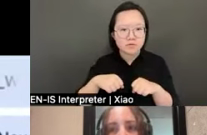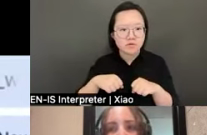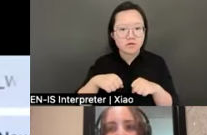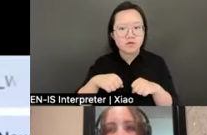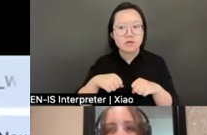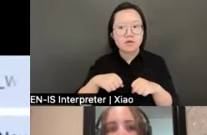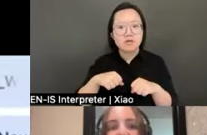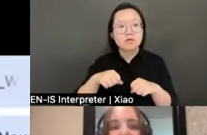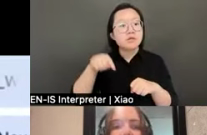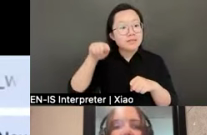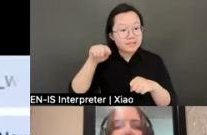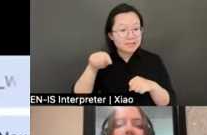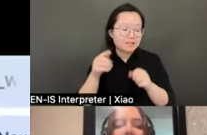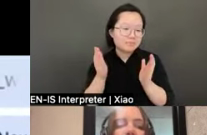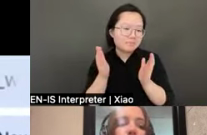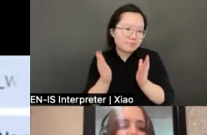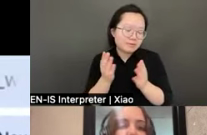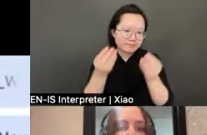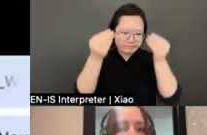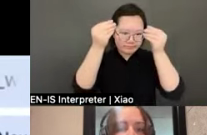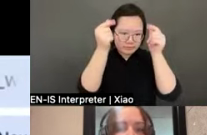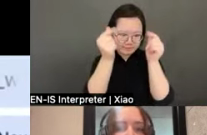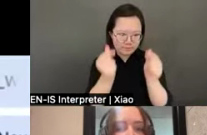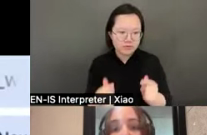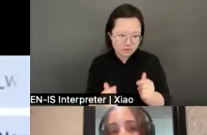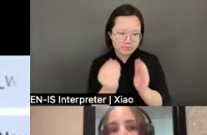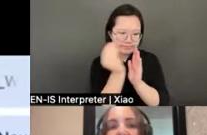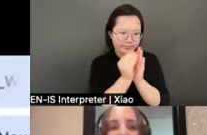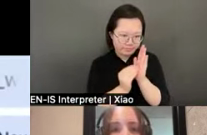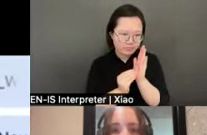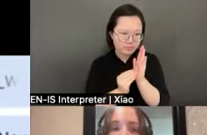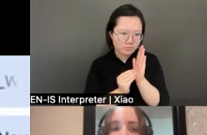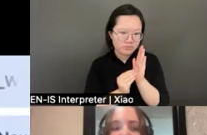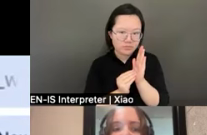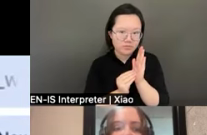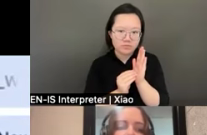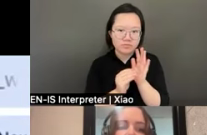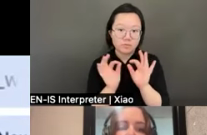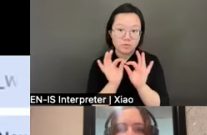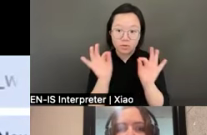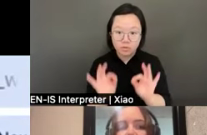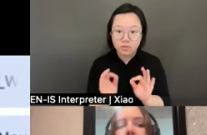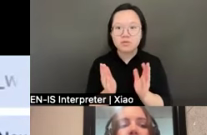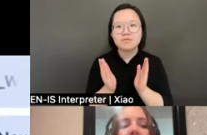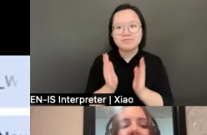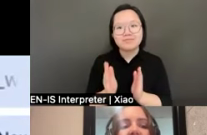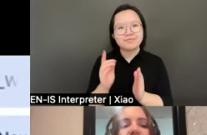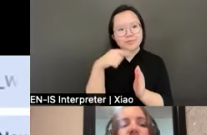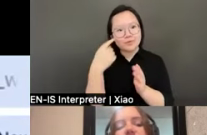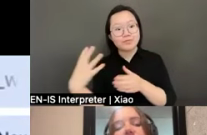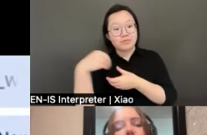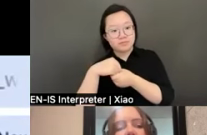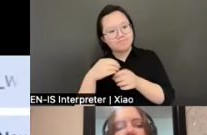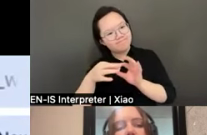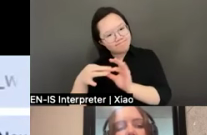which we'll discuss later, because anyone who works in the project should be paid and should thus be reflected in the project. And then